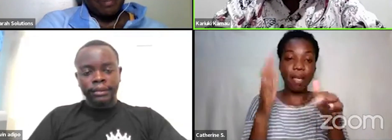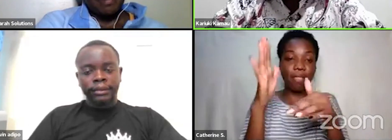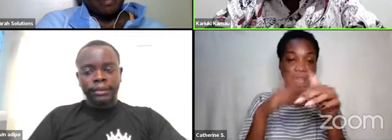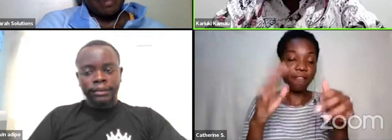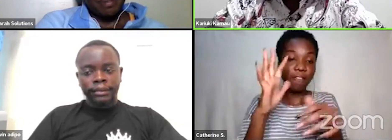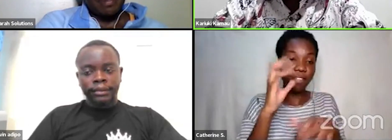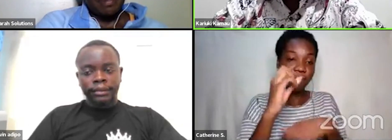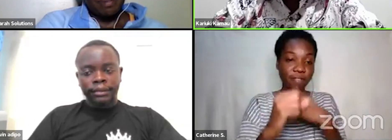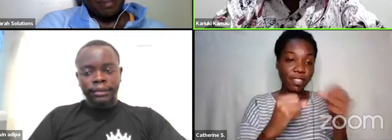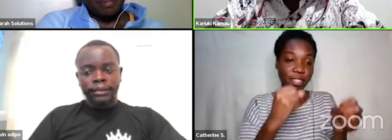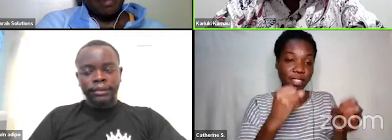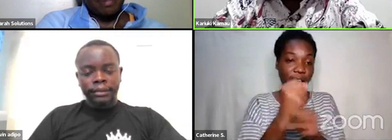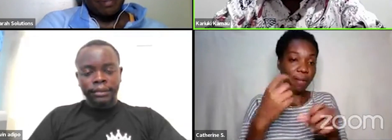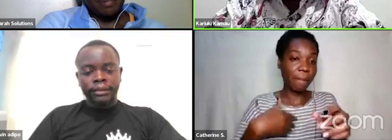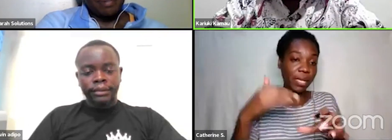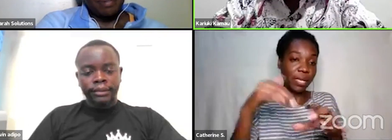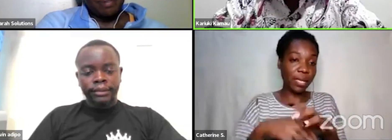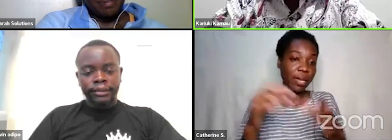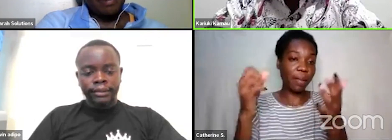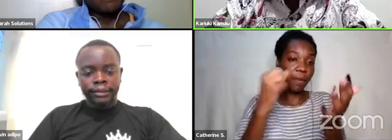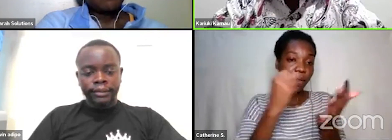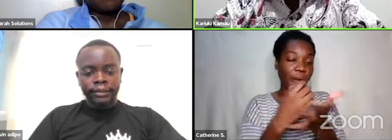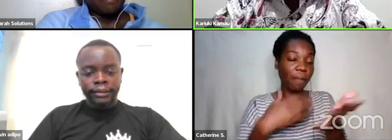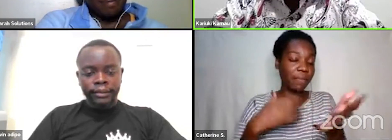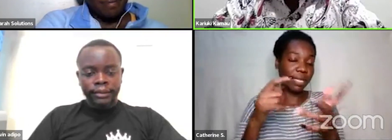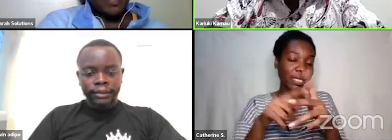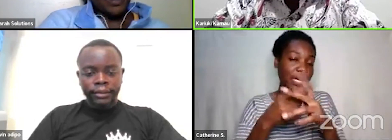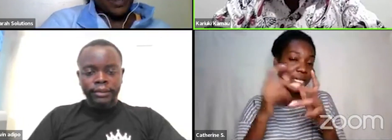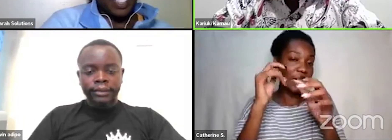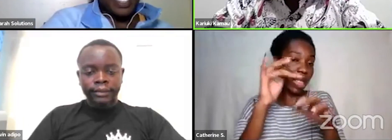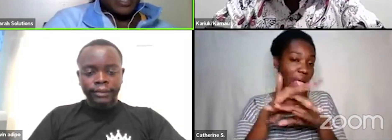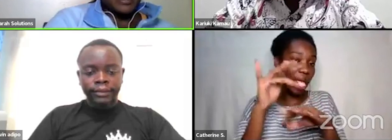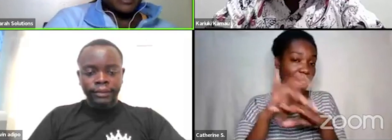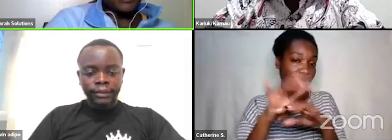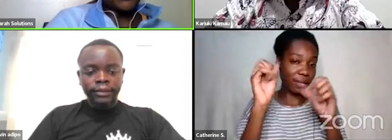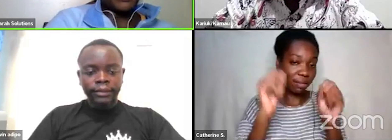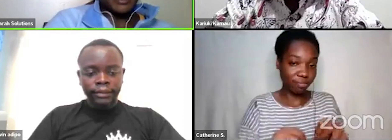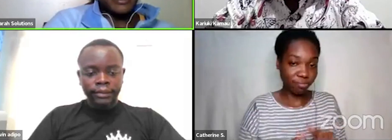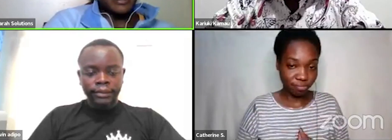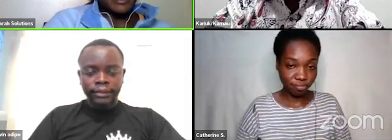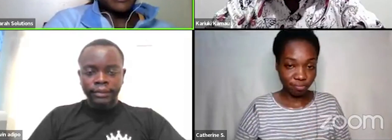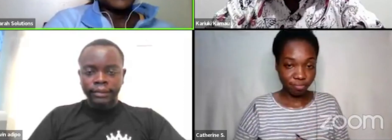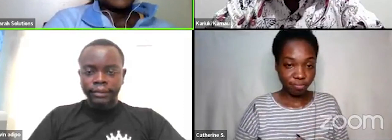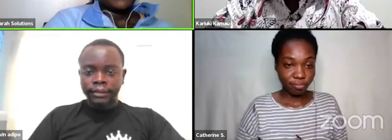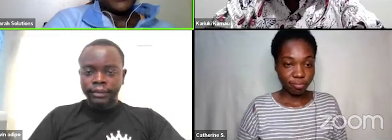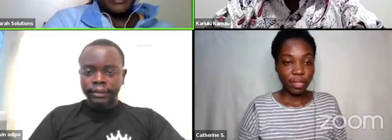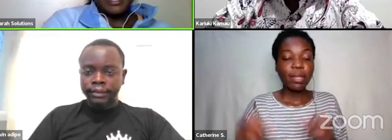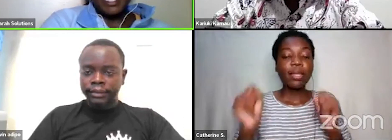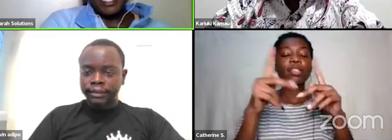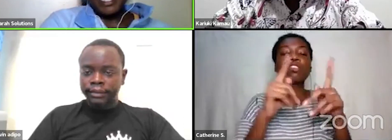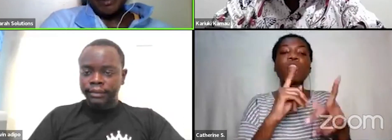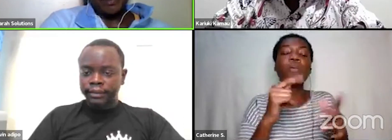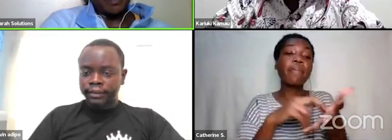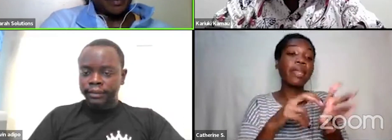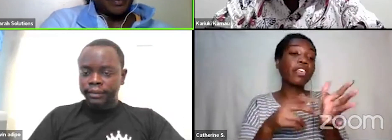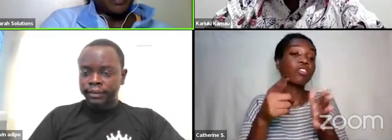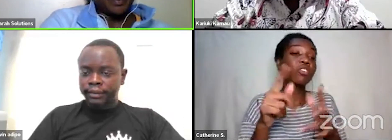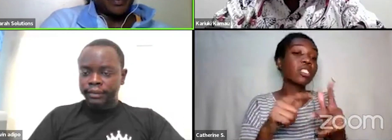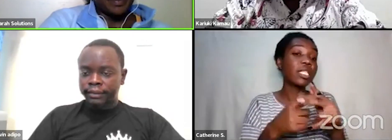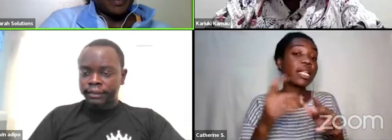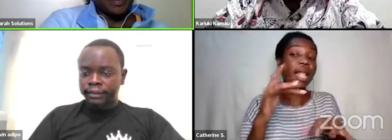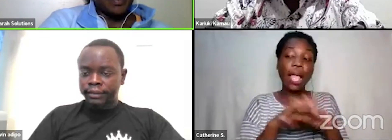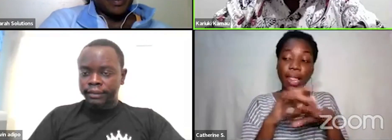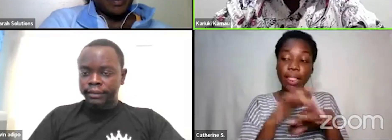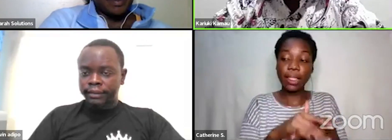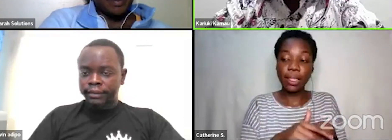I was in employment. I will start early. Okay. So you would start early. All right.